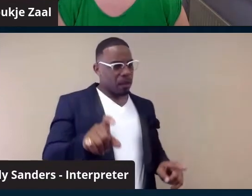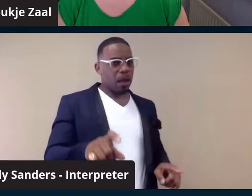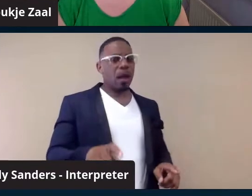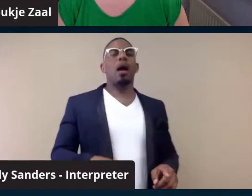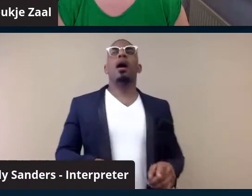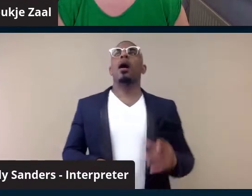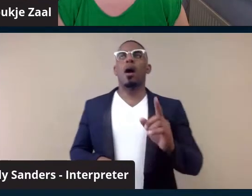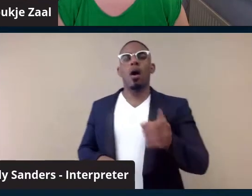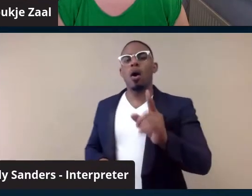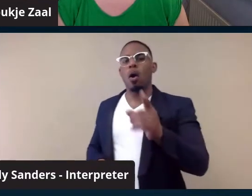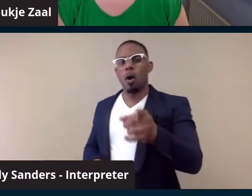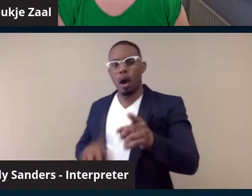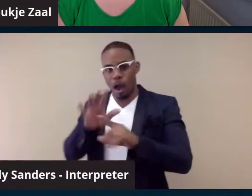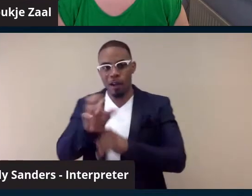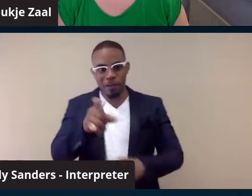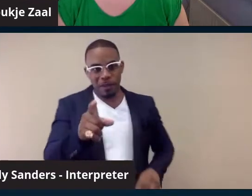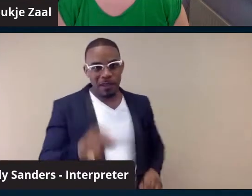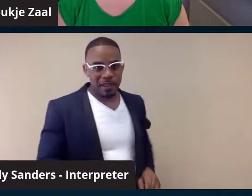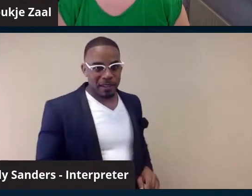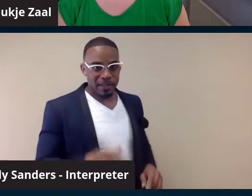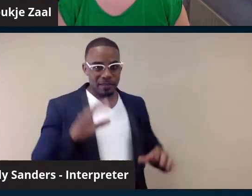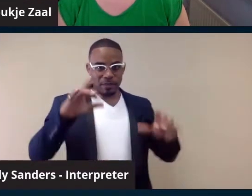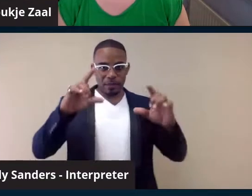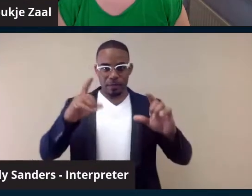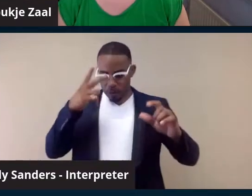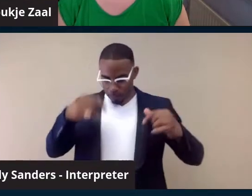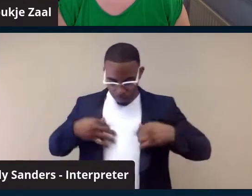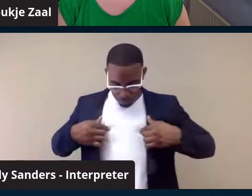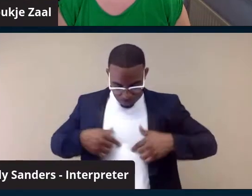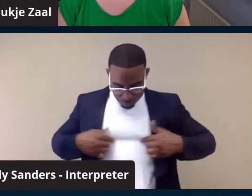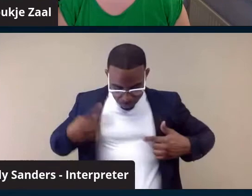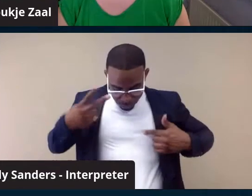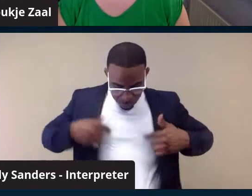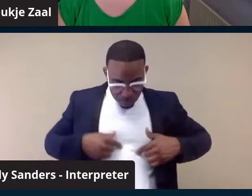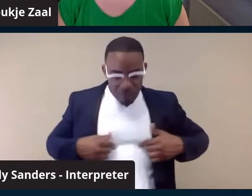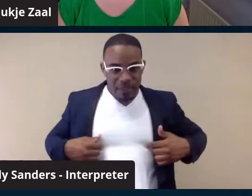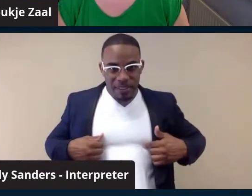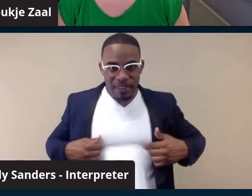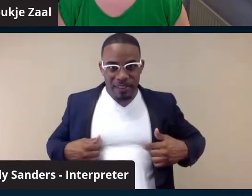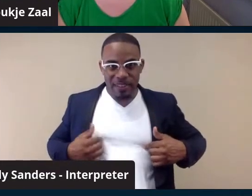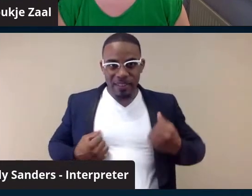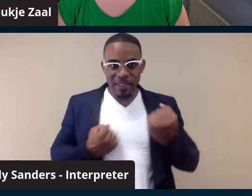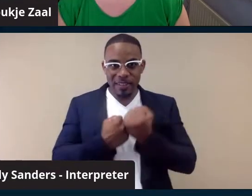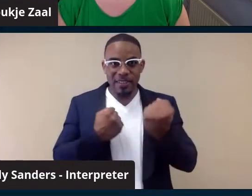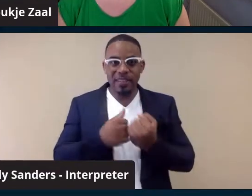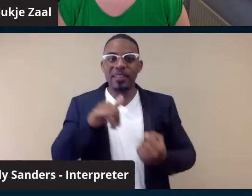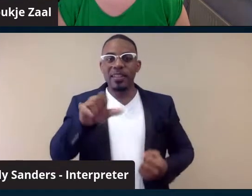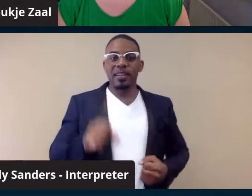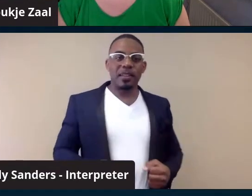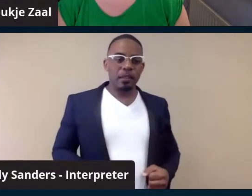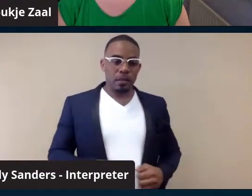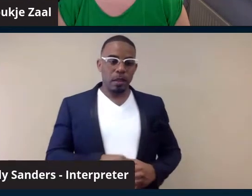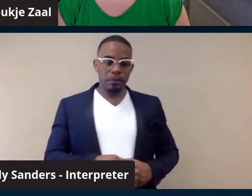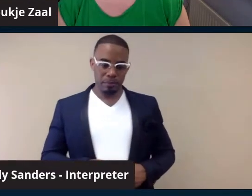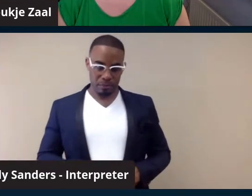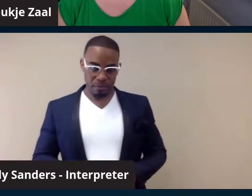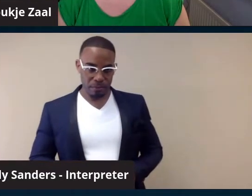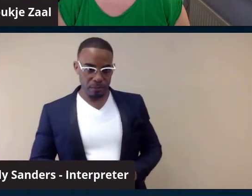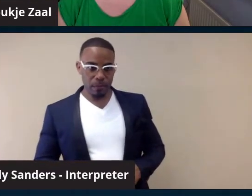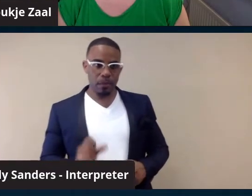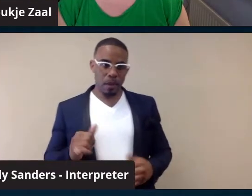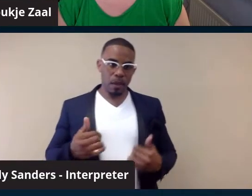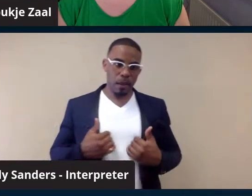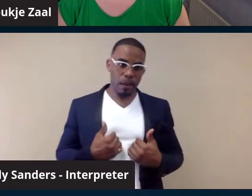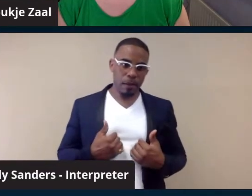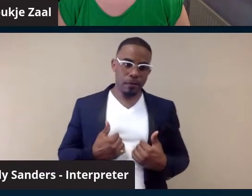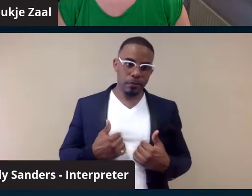Oh, awesome. So I needed to put this down. So you see Imagine Cup there. Yeah, so we have